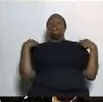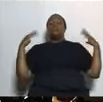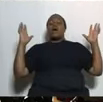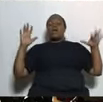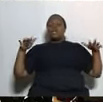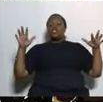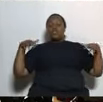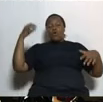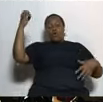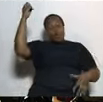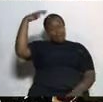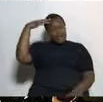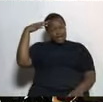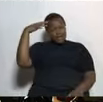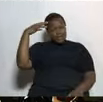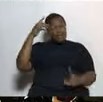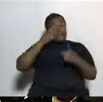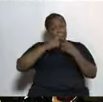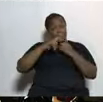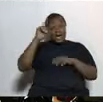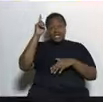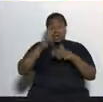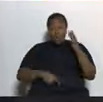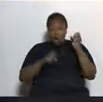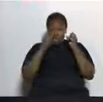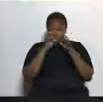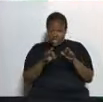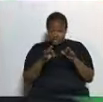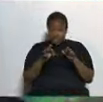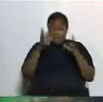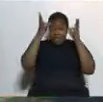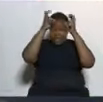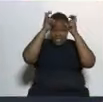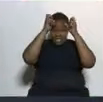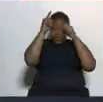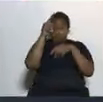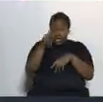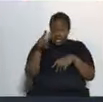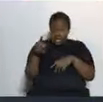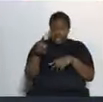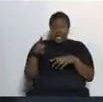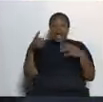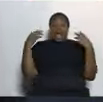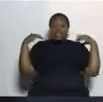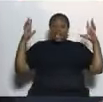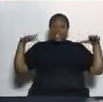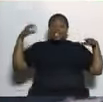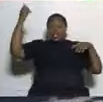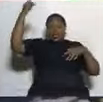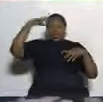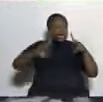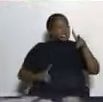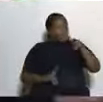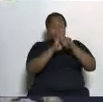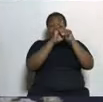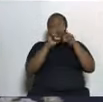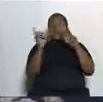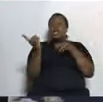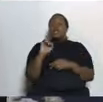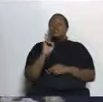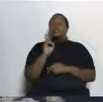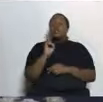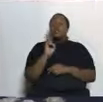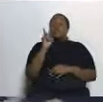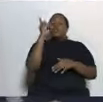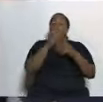light. What if the devil, as an angel of light, appeared in a great stadium in Nairobi? And what if people